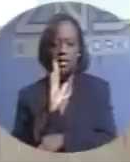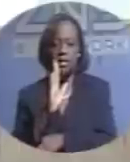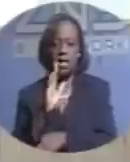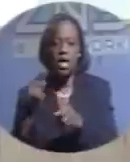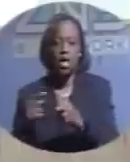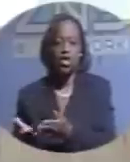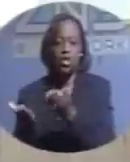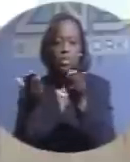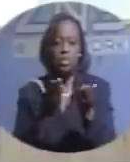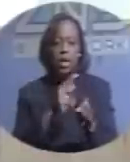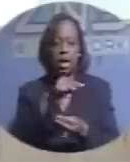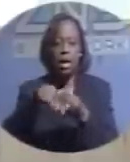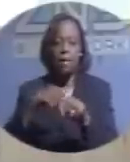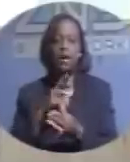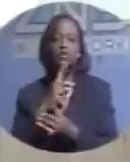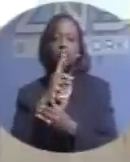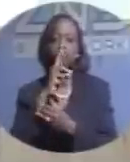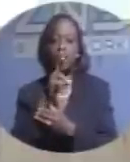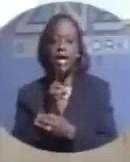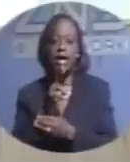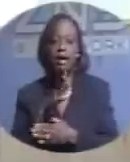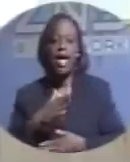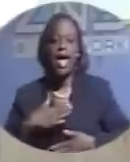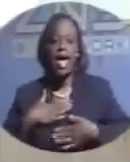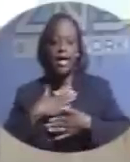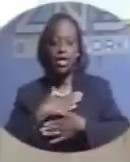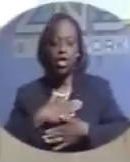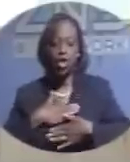to bring about real enjoyment,